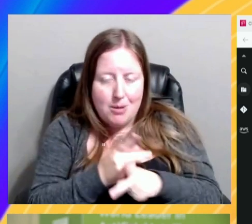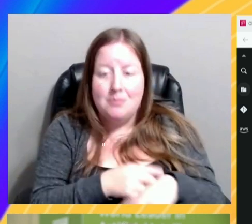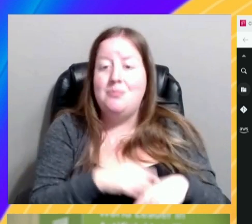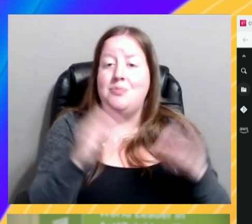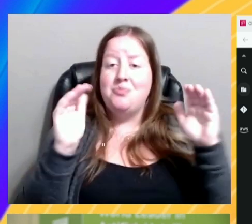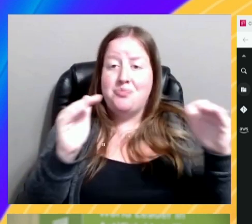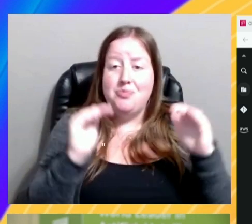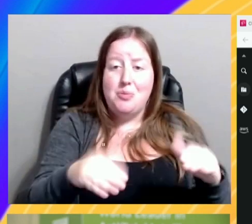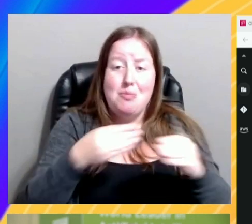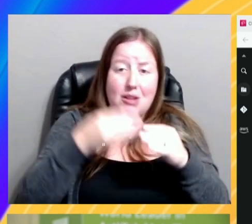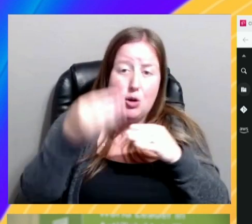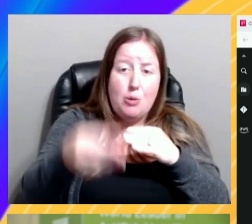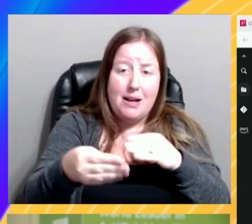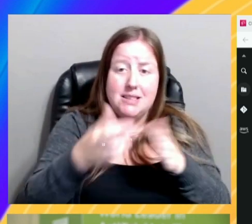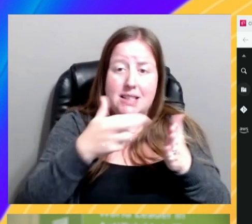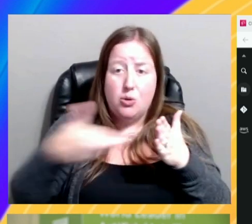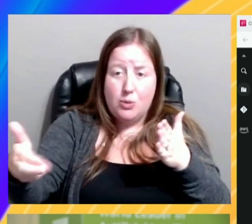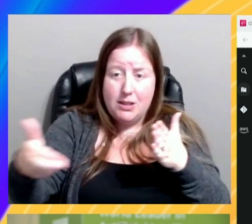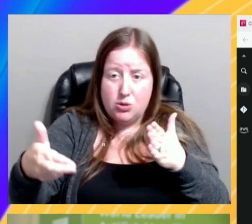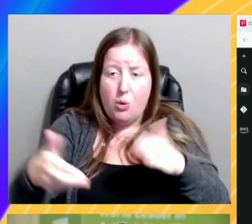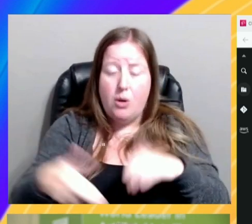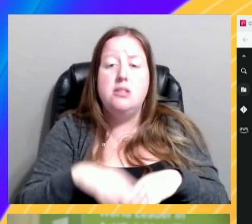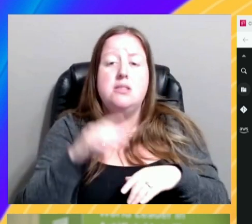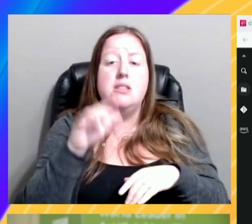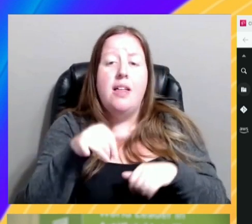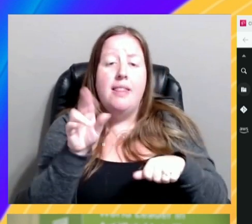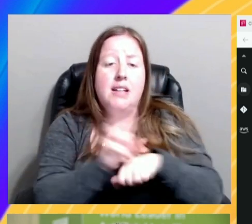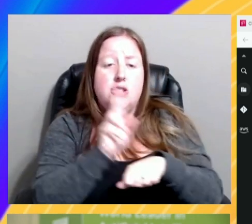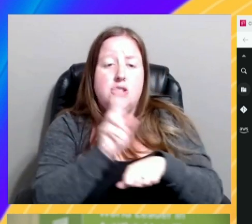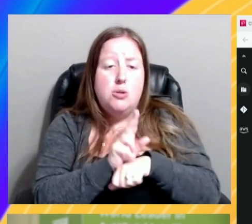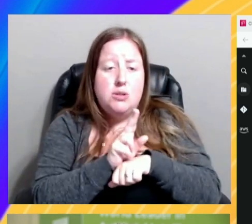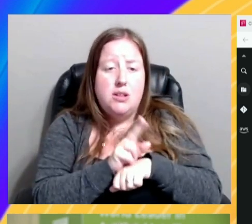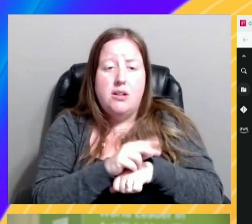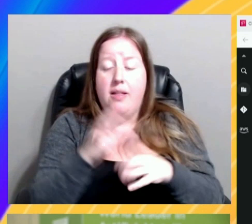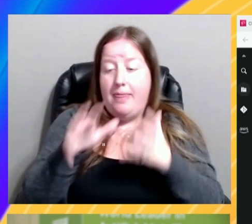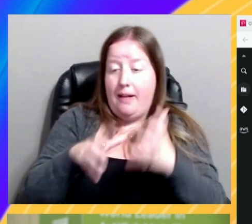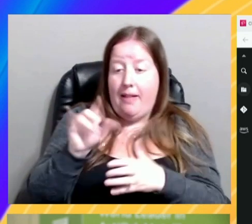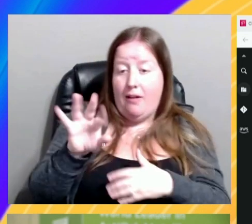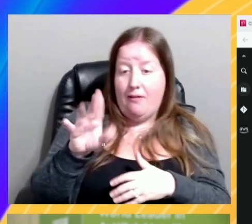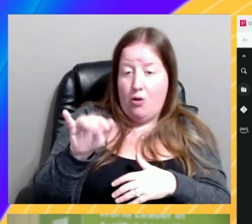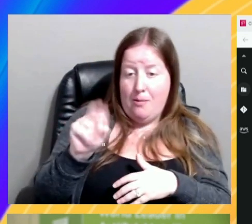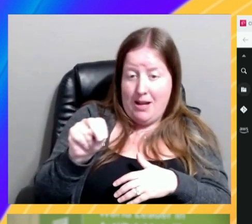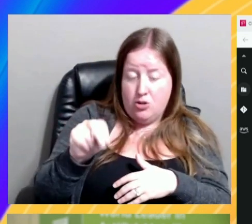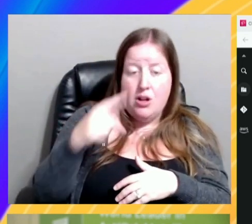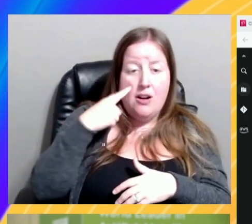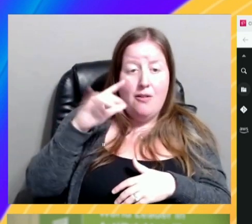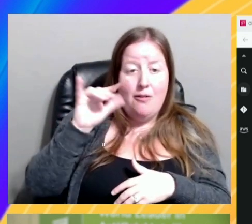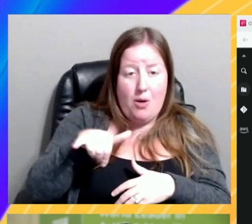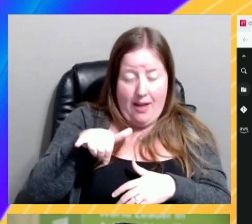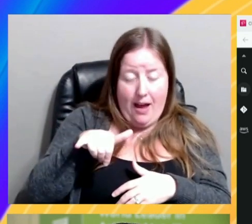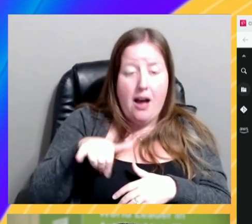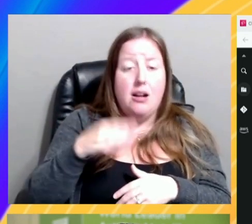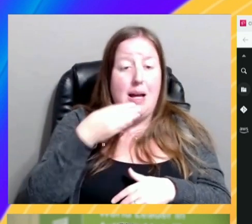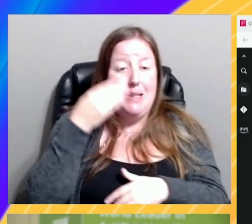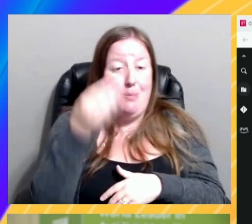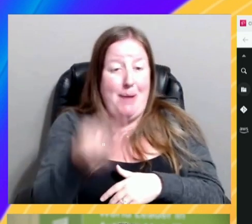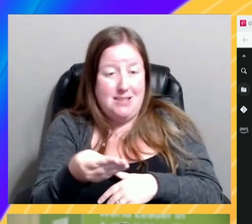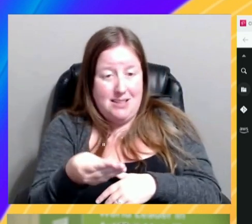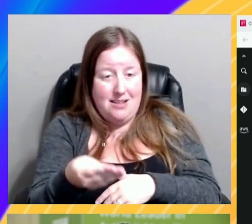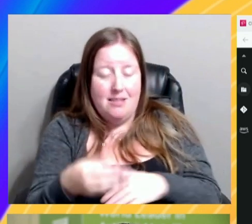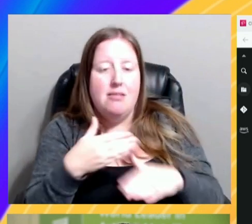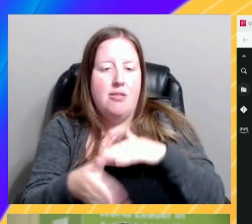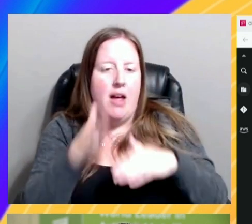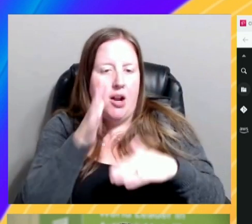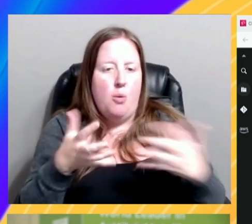resource schema. So this is actually taking what the CloudFormation schema is for that resource, passing it in there, and this will match up with your